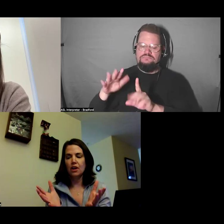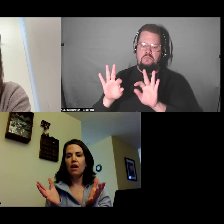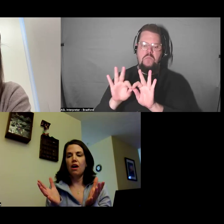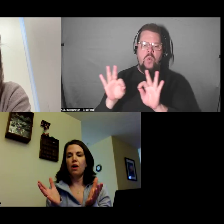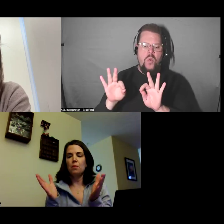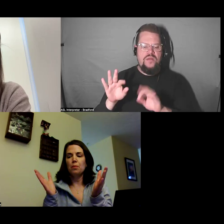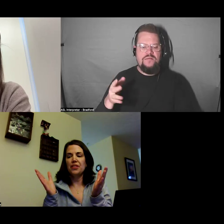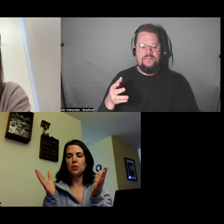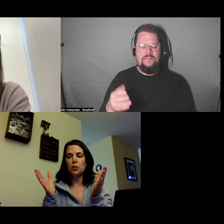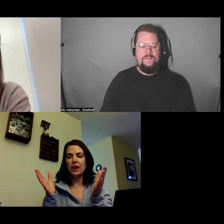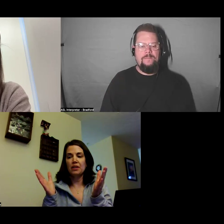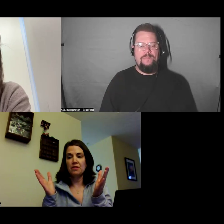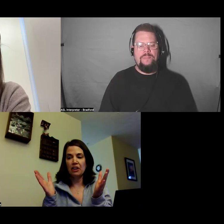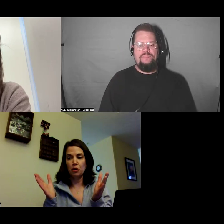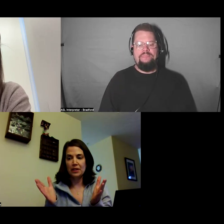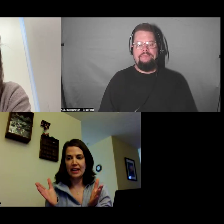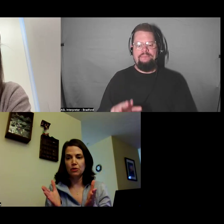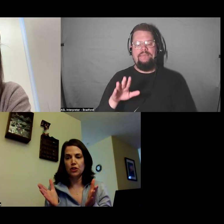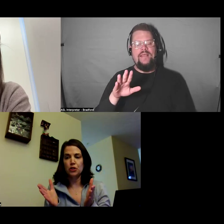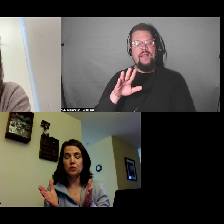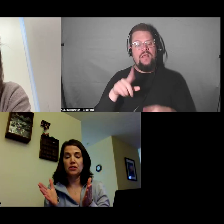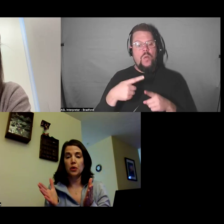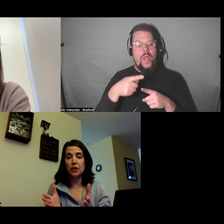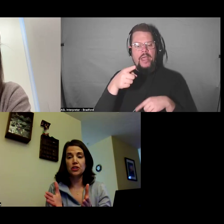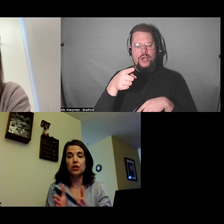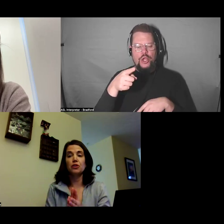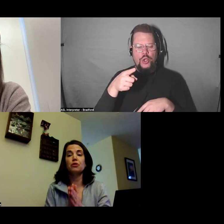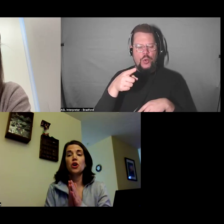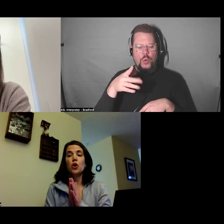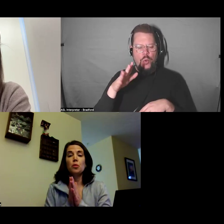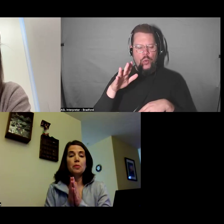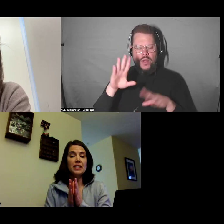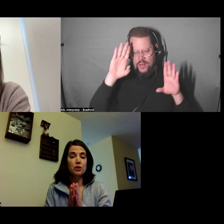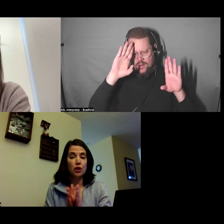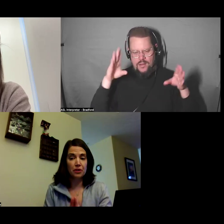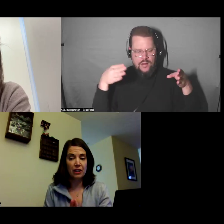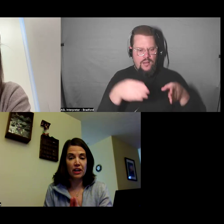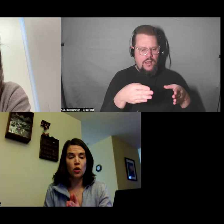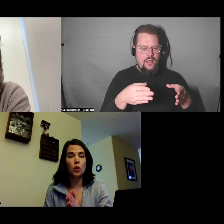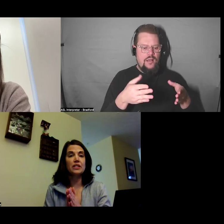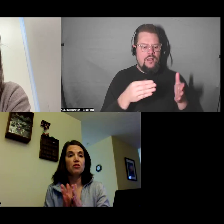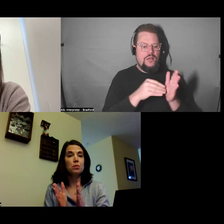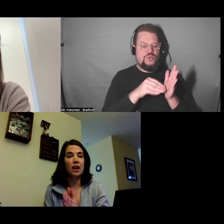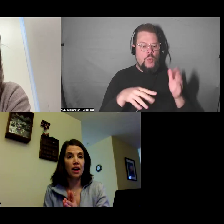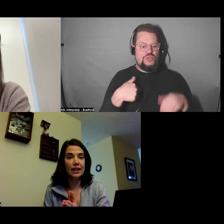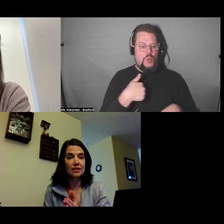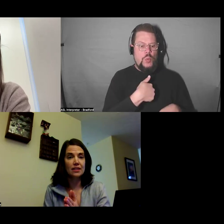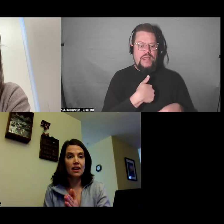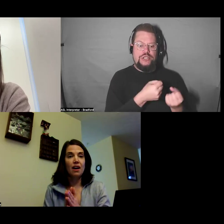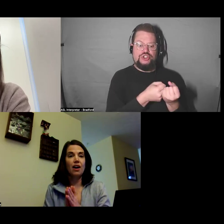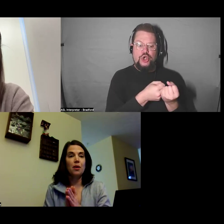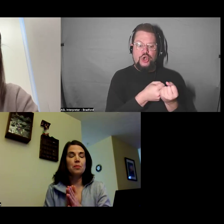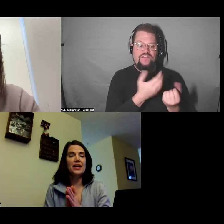important. But then when we kind of narrow it down to the students that we serve, who may be deaf and hard of hearing or deaf